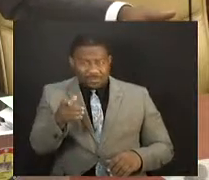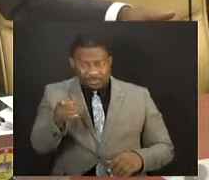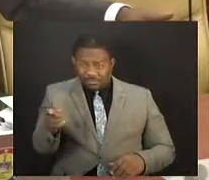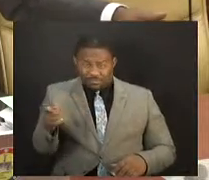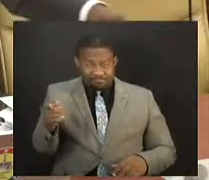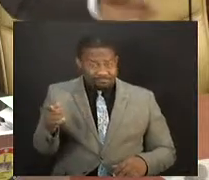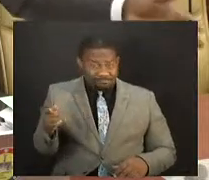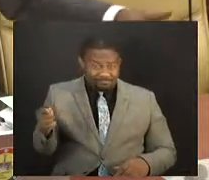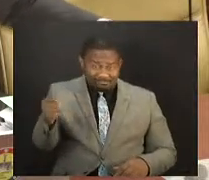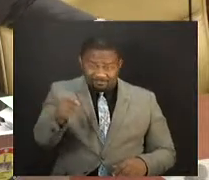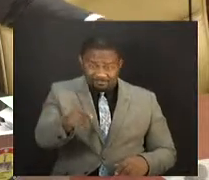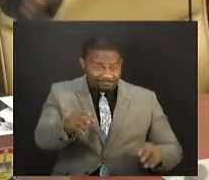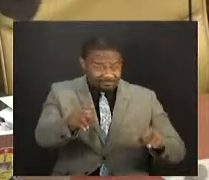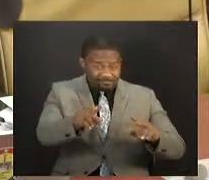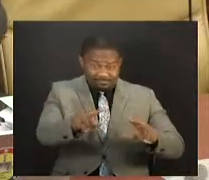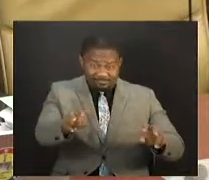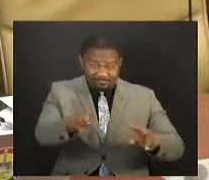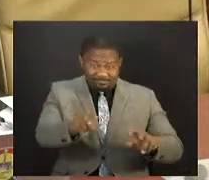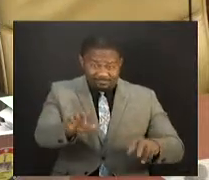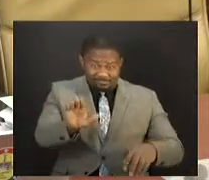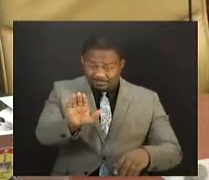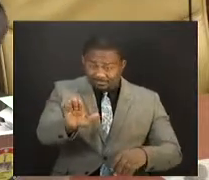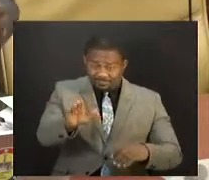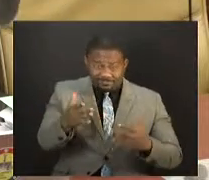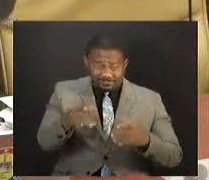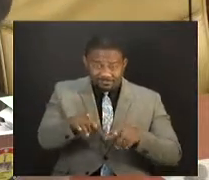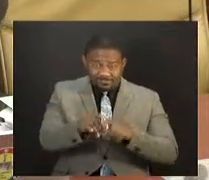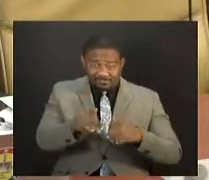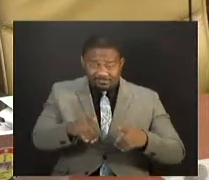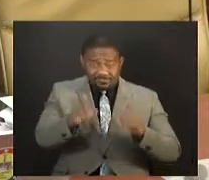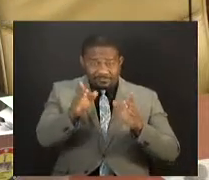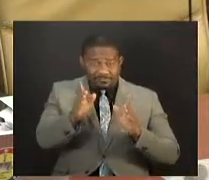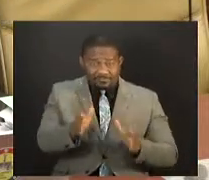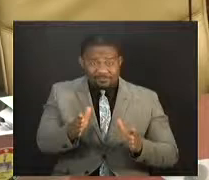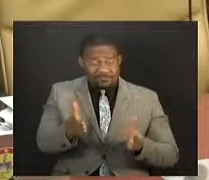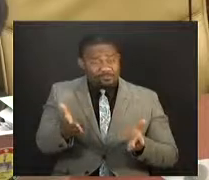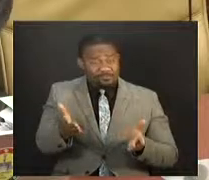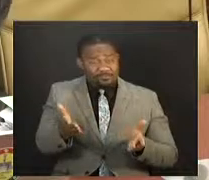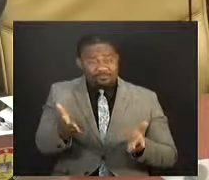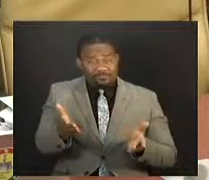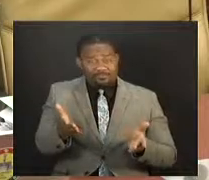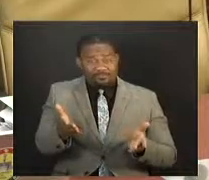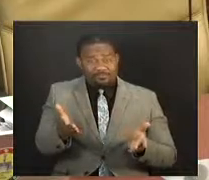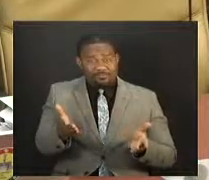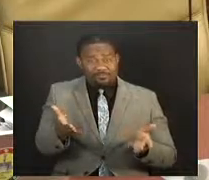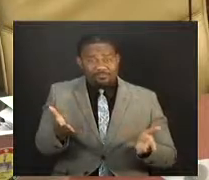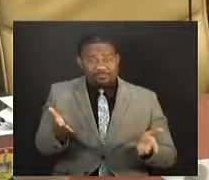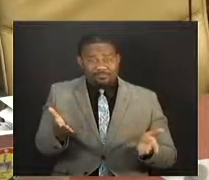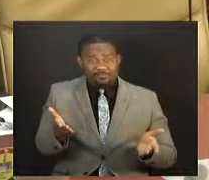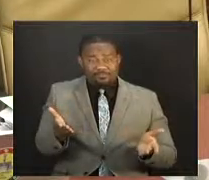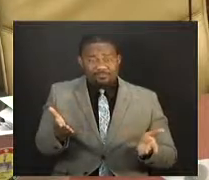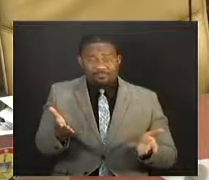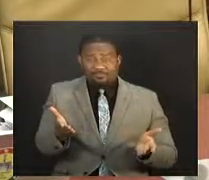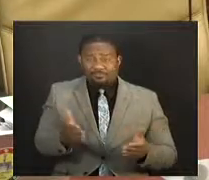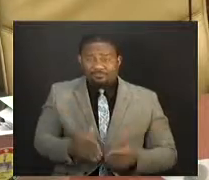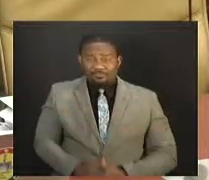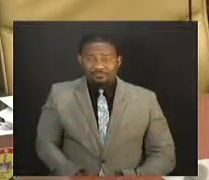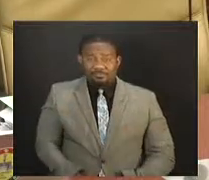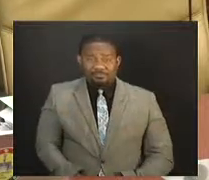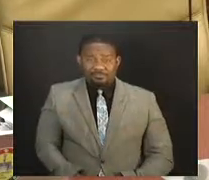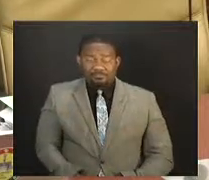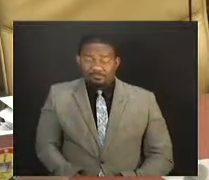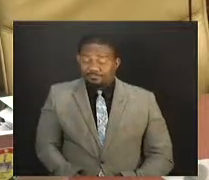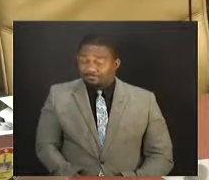to peruse in your capacity as a director of the bank. Mr. Speaker, I've just made